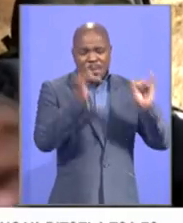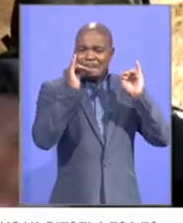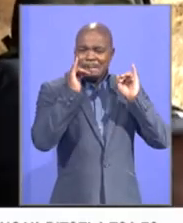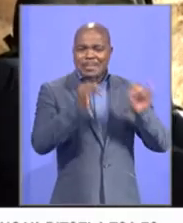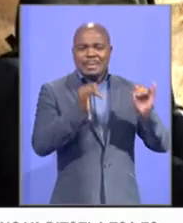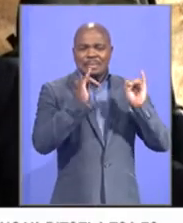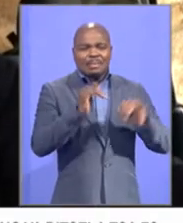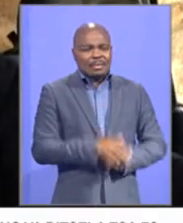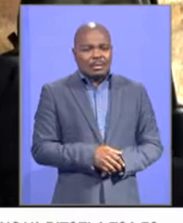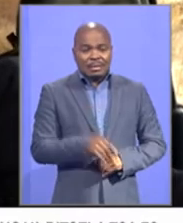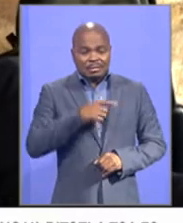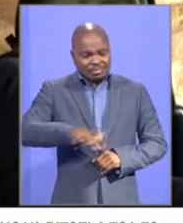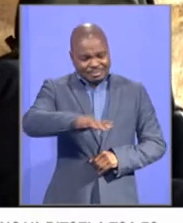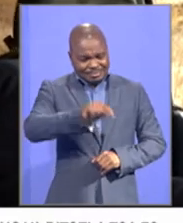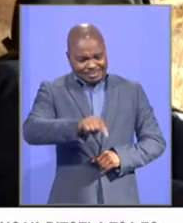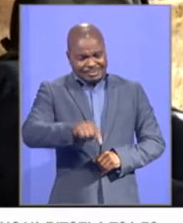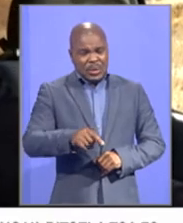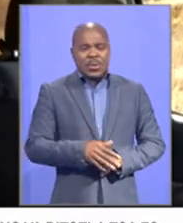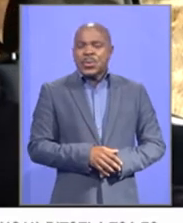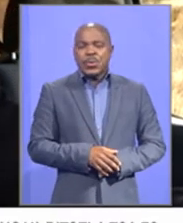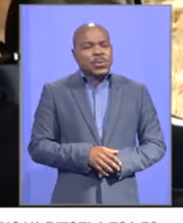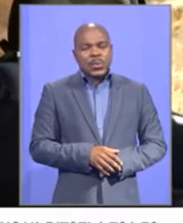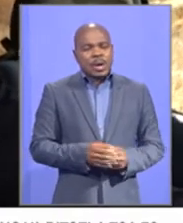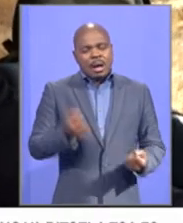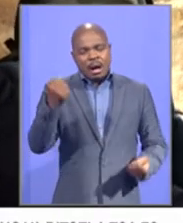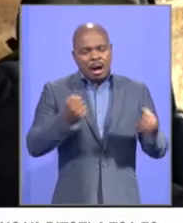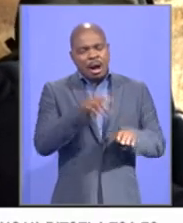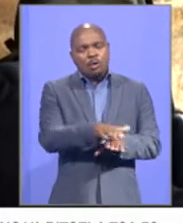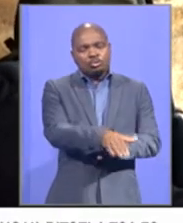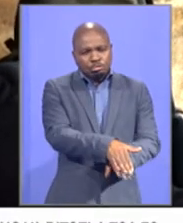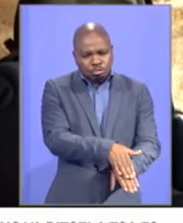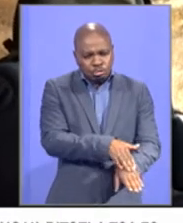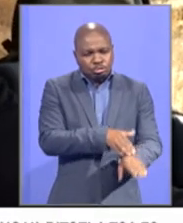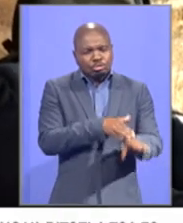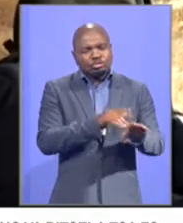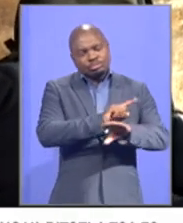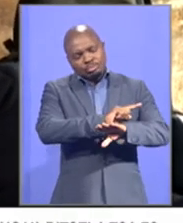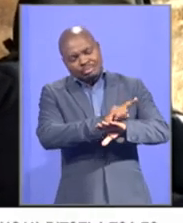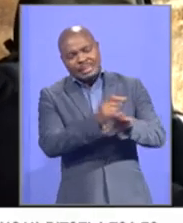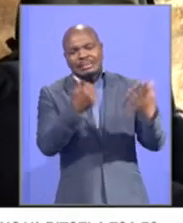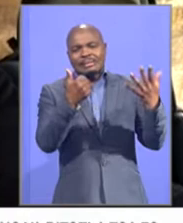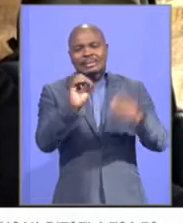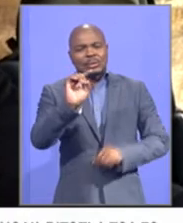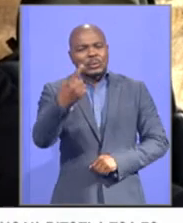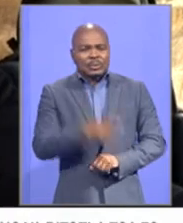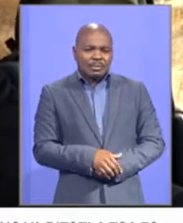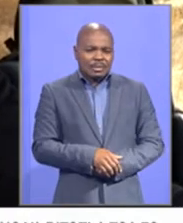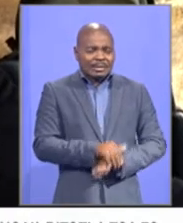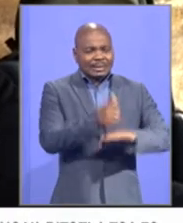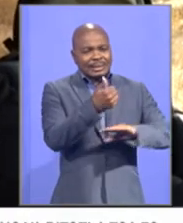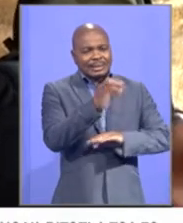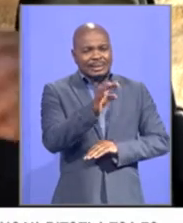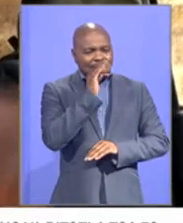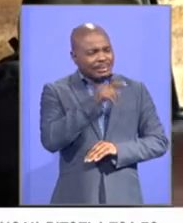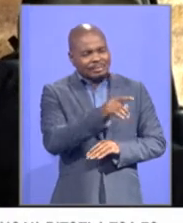especially thing I go fit site in Lemu. Kore o tsama stara ga o riela ka bo ma 60. And a 60 a big